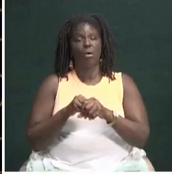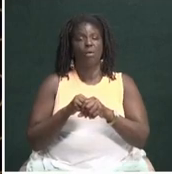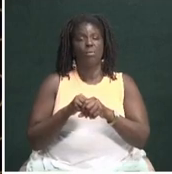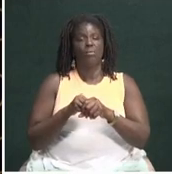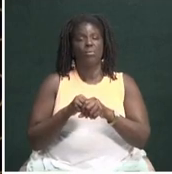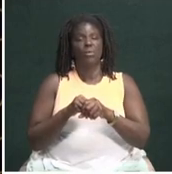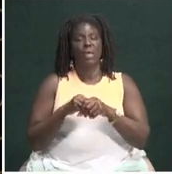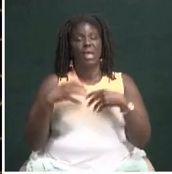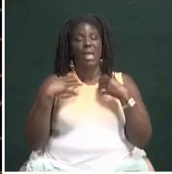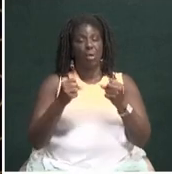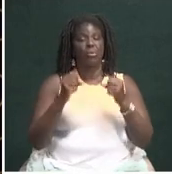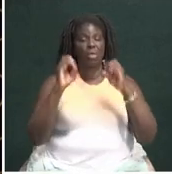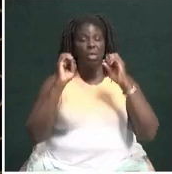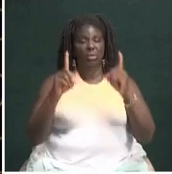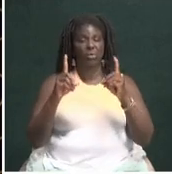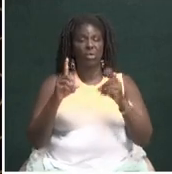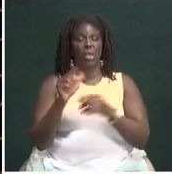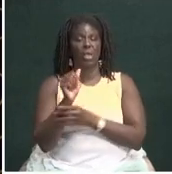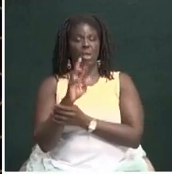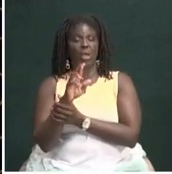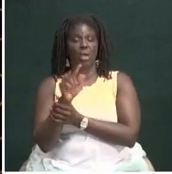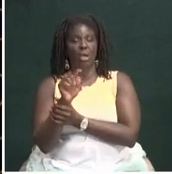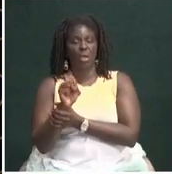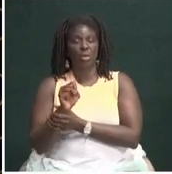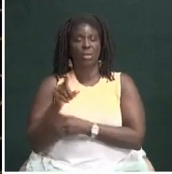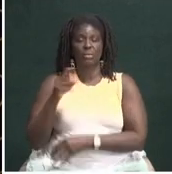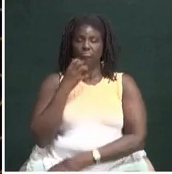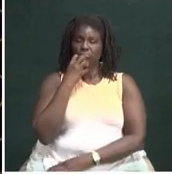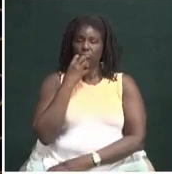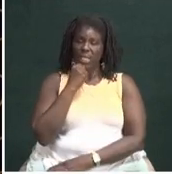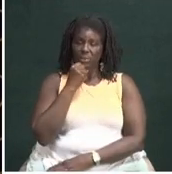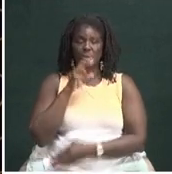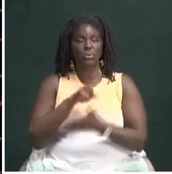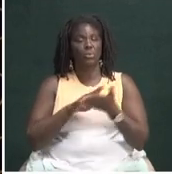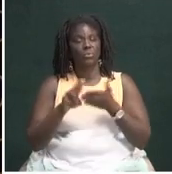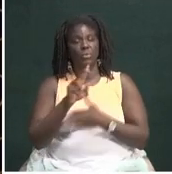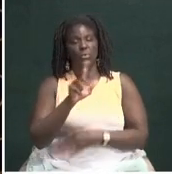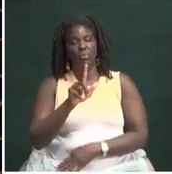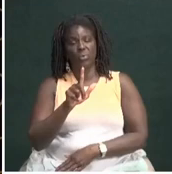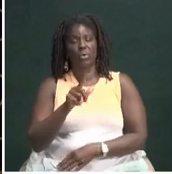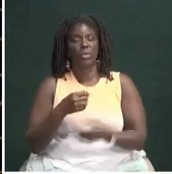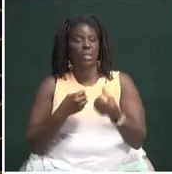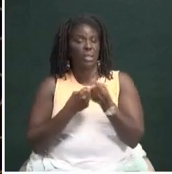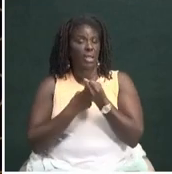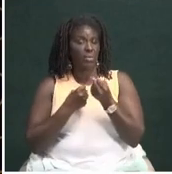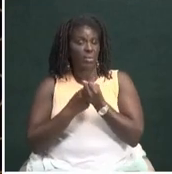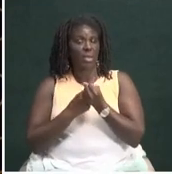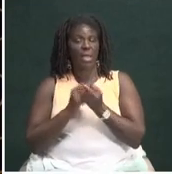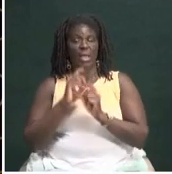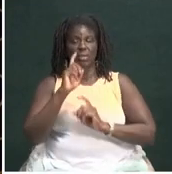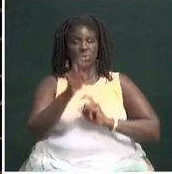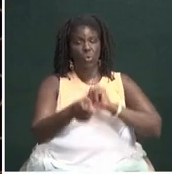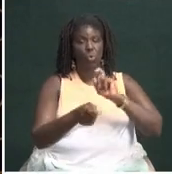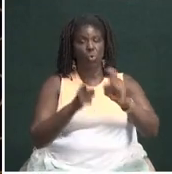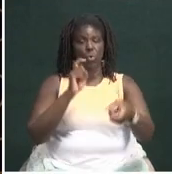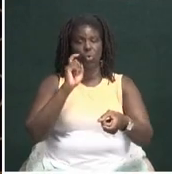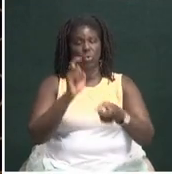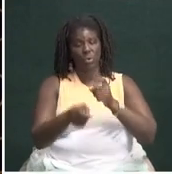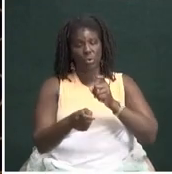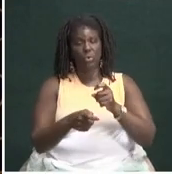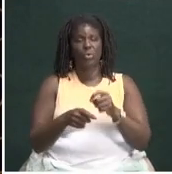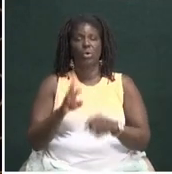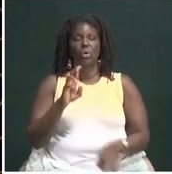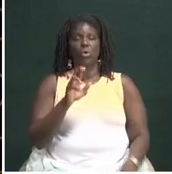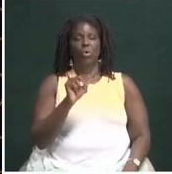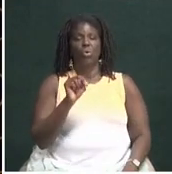of health, education, and the arts, and is a passionate University of La Verne advocate and donor behind centers such as the